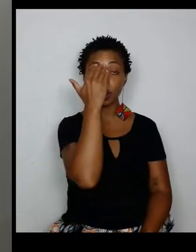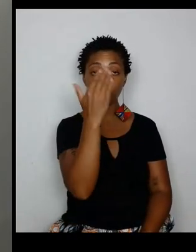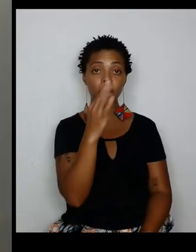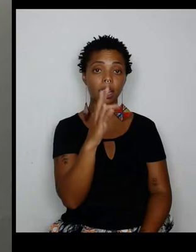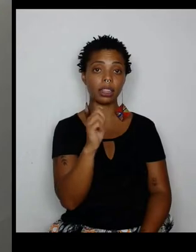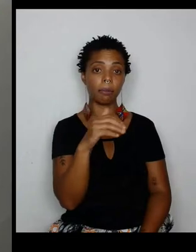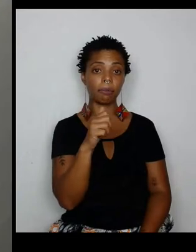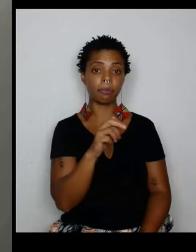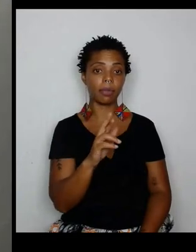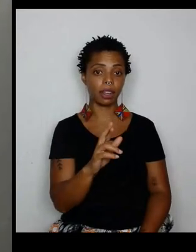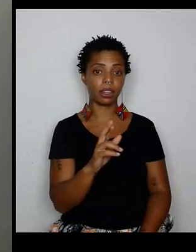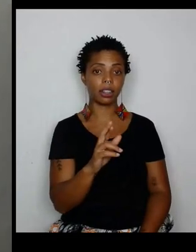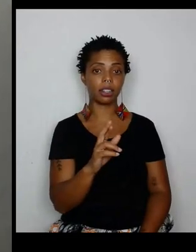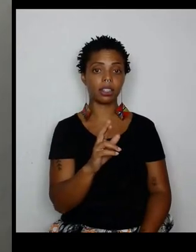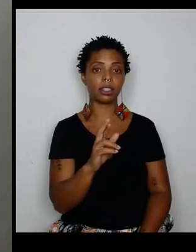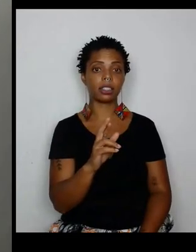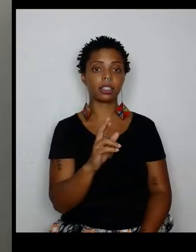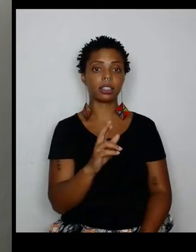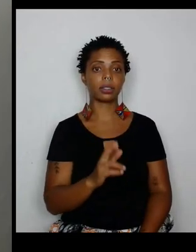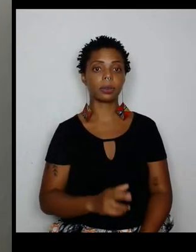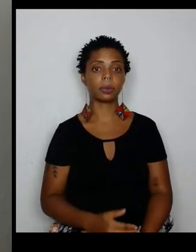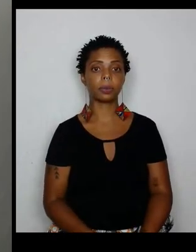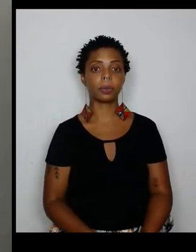thank you very much tamara